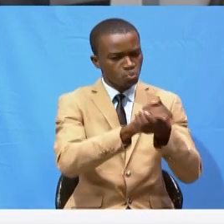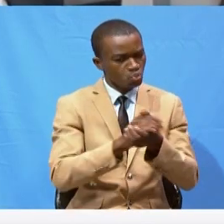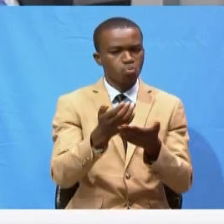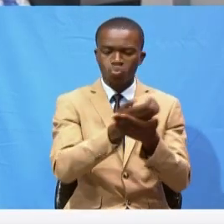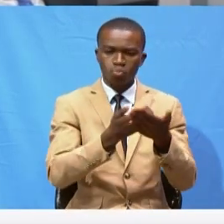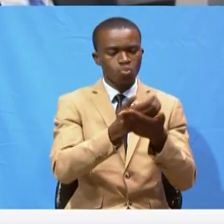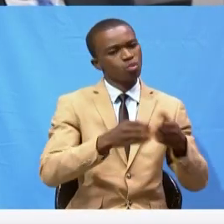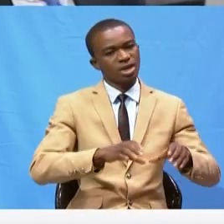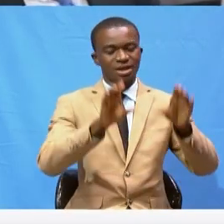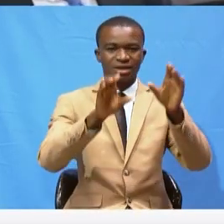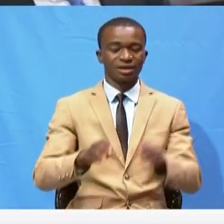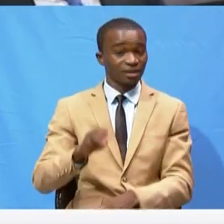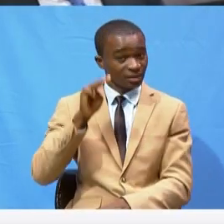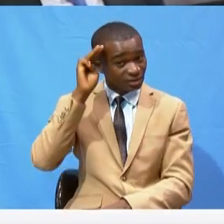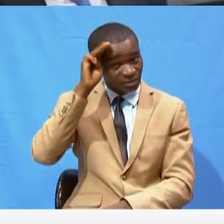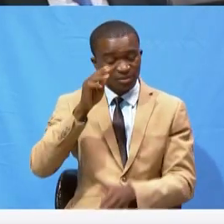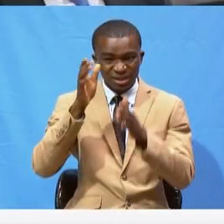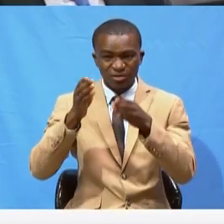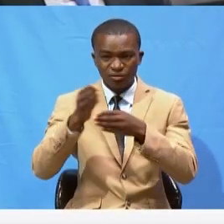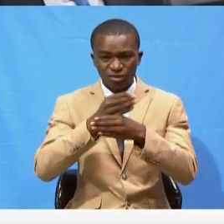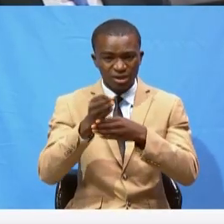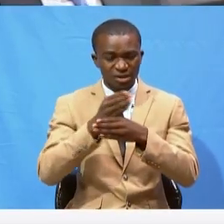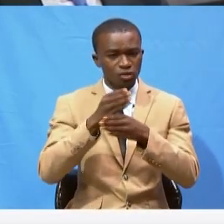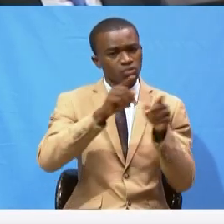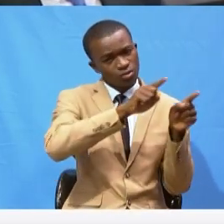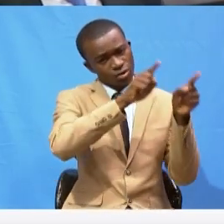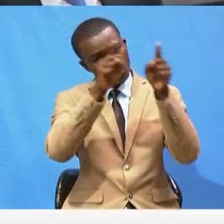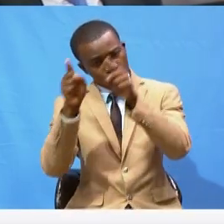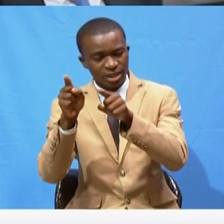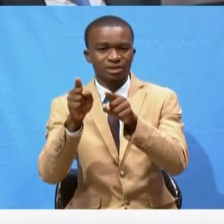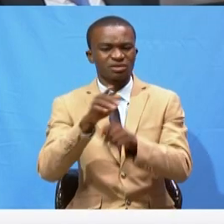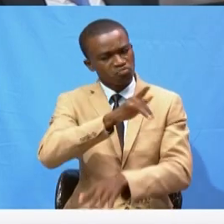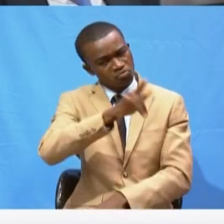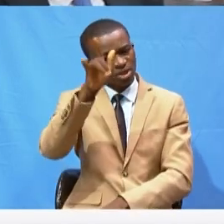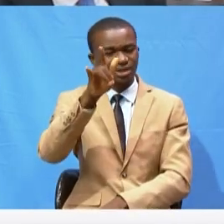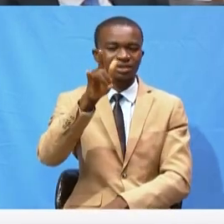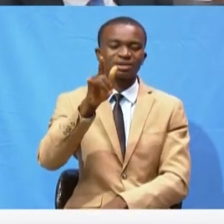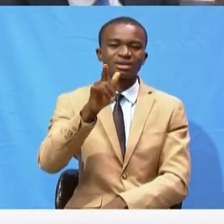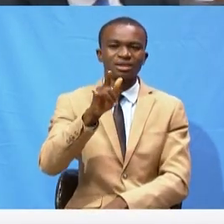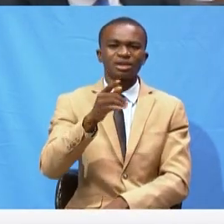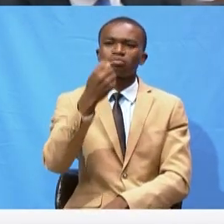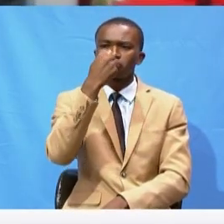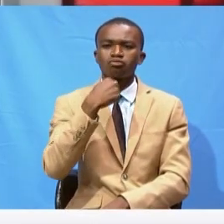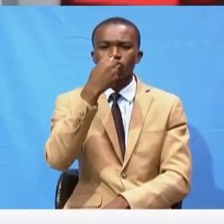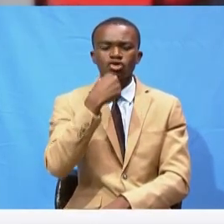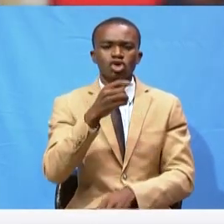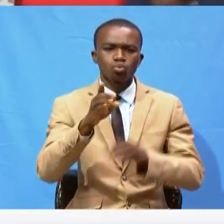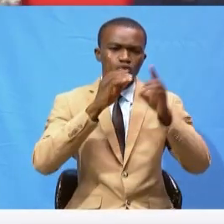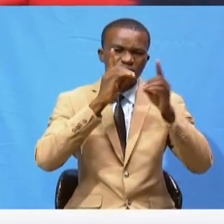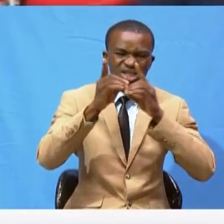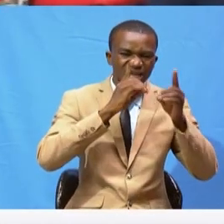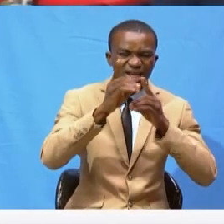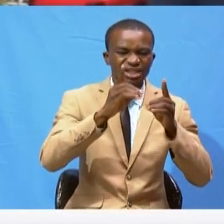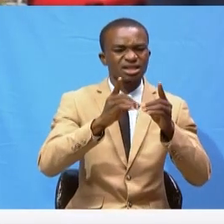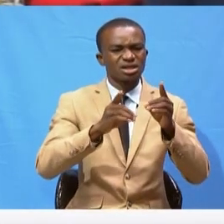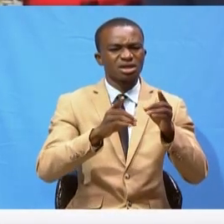Trade and Industry Minister Chipoka Mulenga was in Tunduma, Tanzania, to engage with his Tanzanian counterpart on the progress made in the